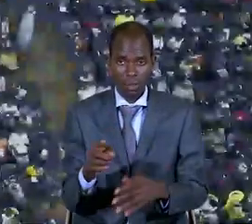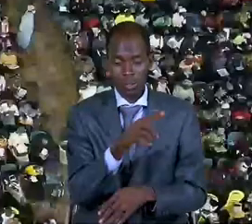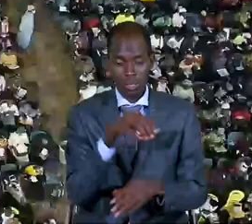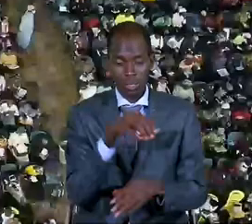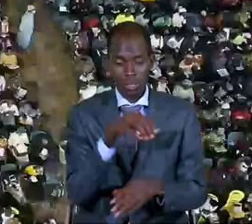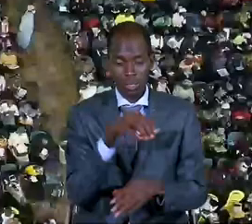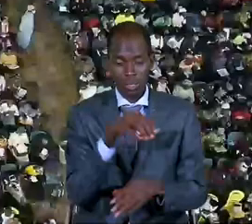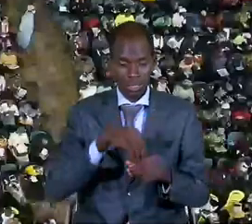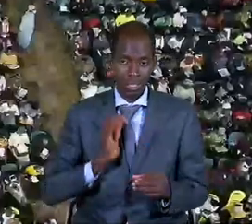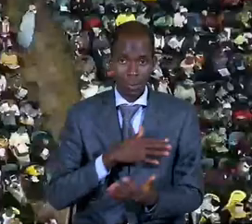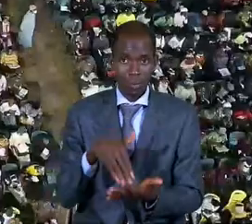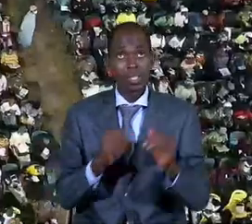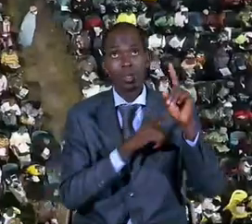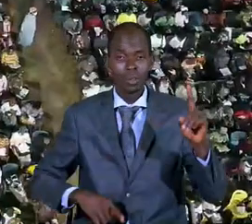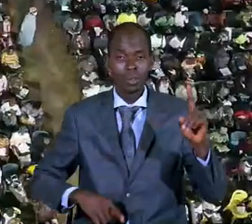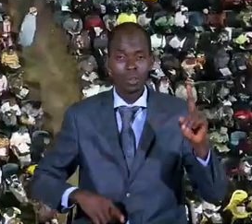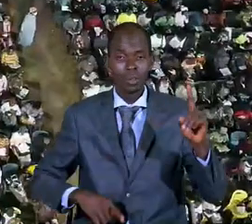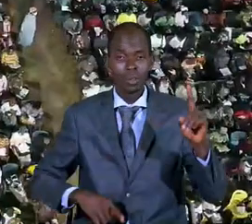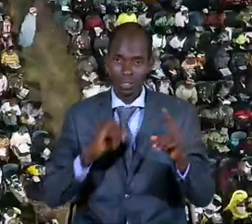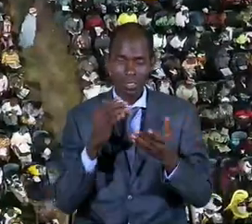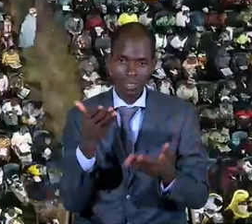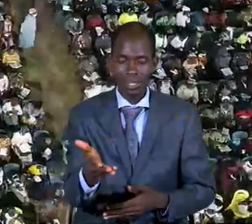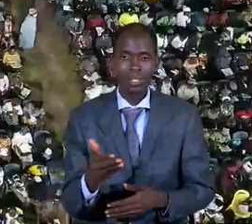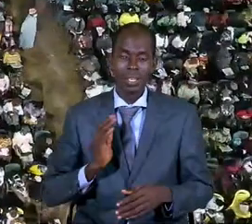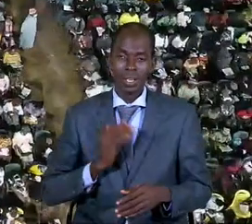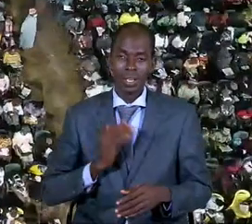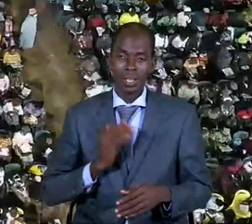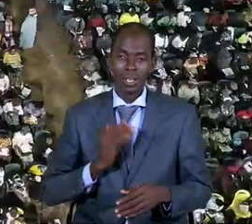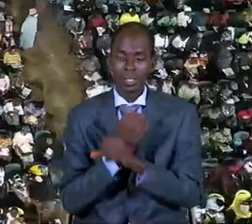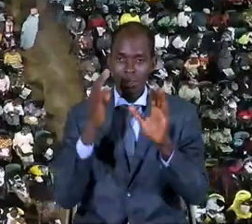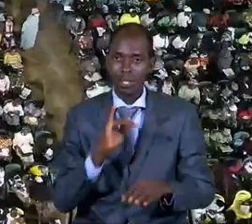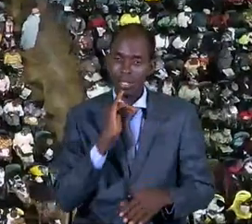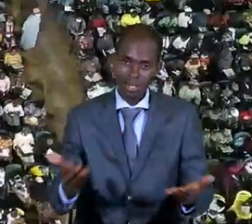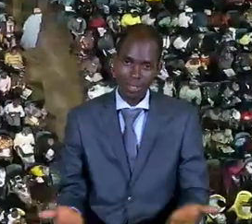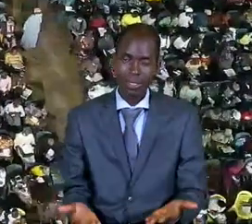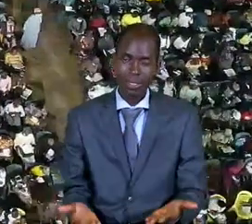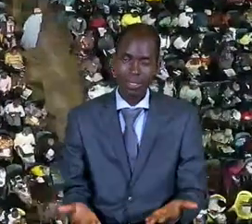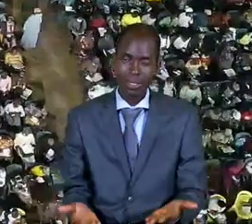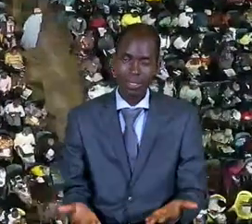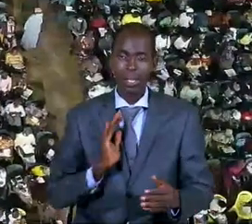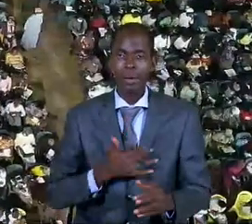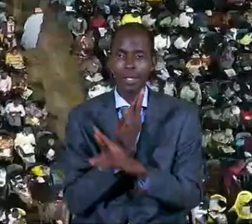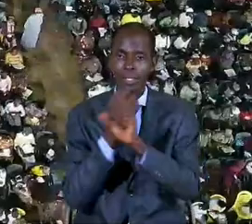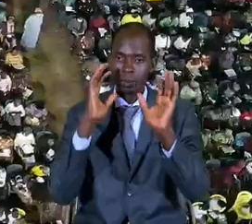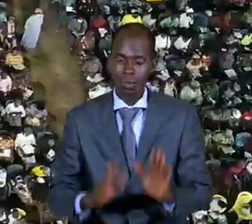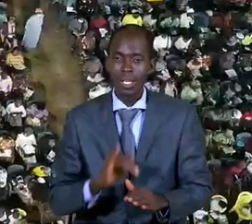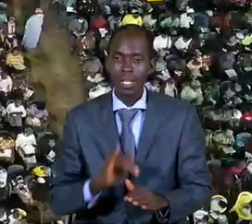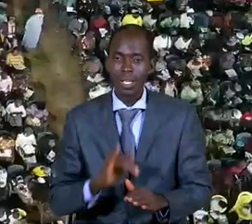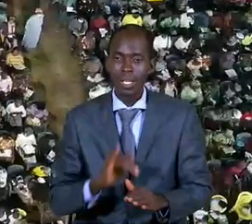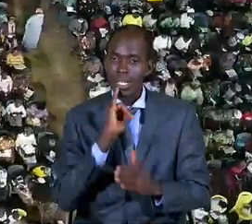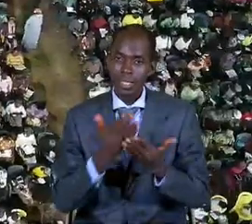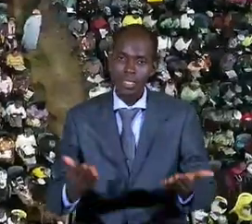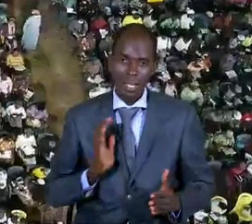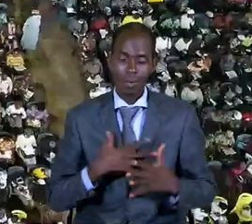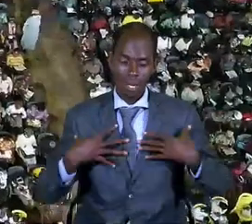midst tonight, our Lord is there. Our Savior is there. Our Redeemer is there. Our